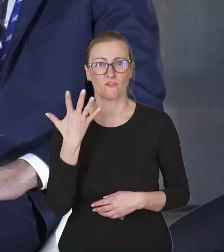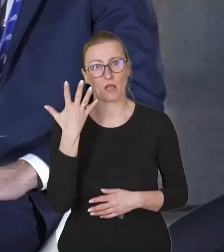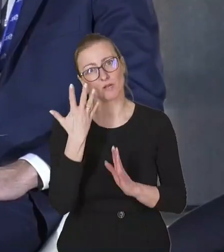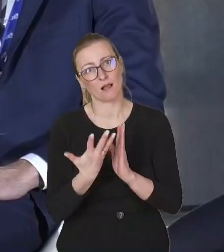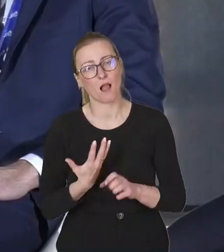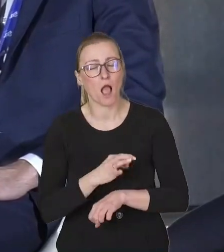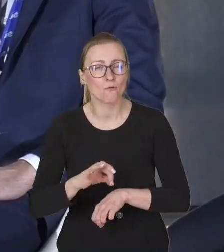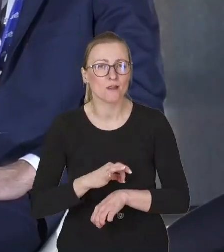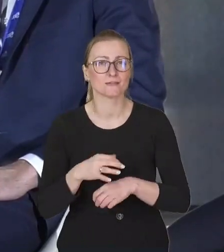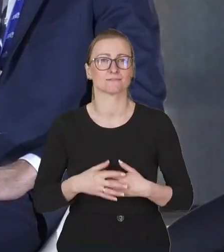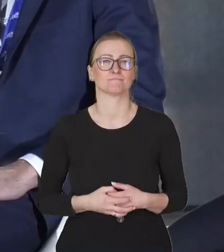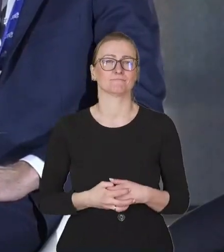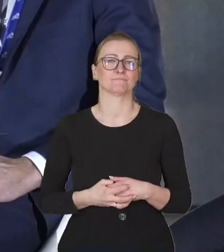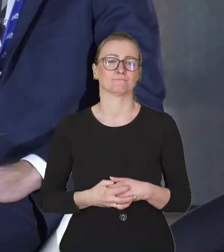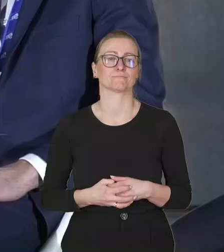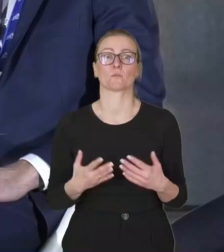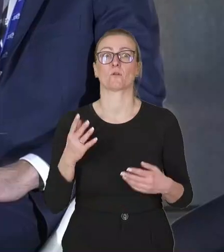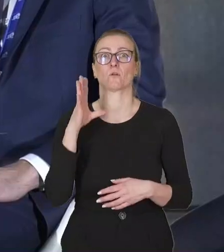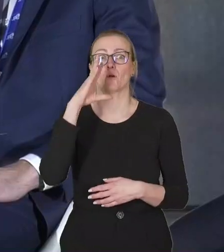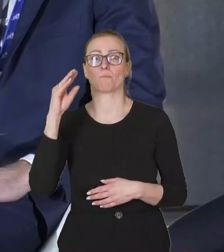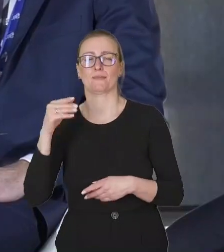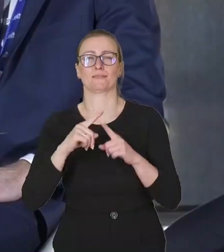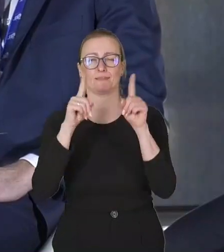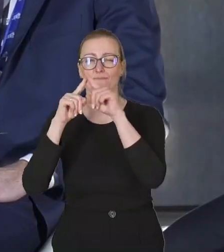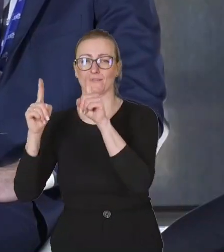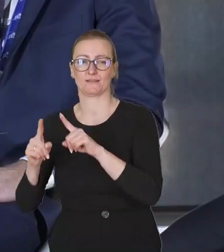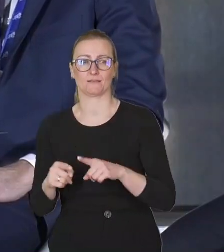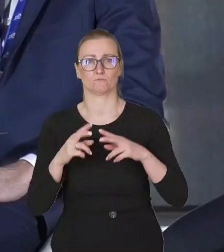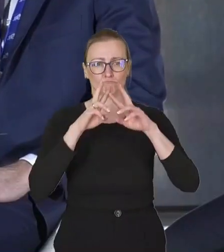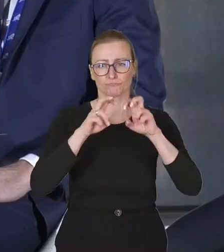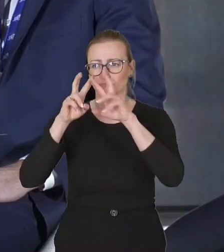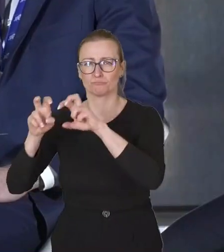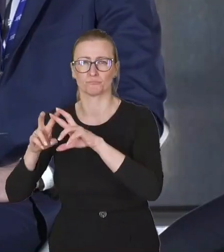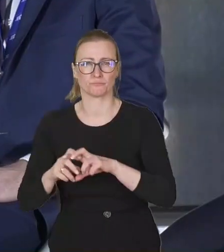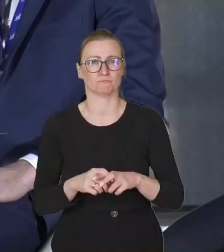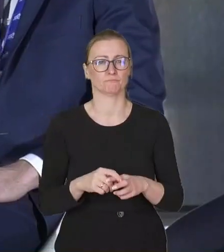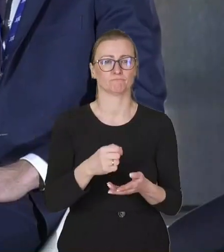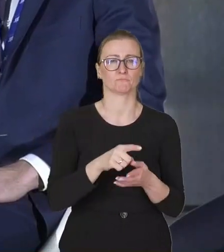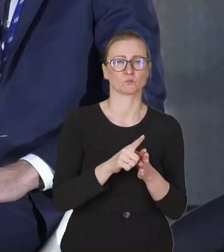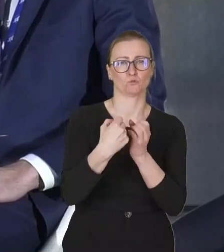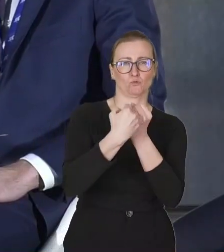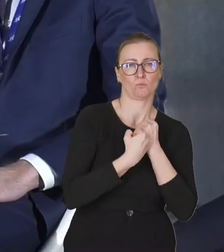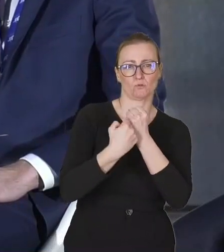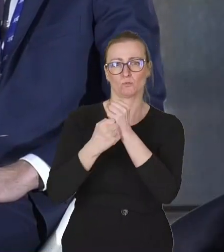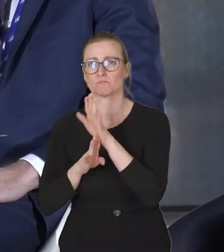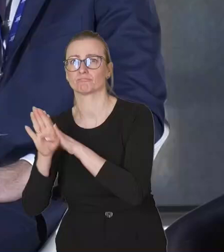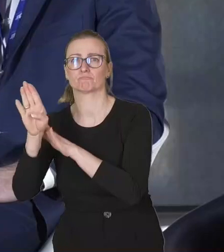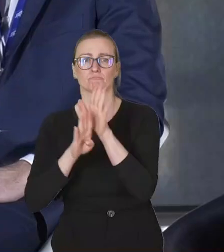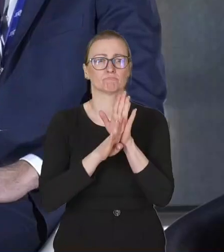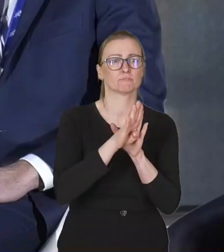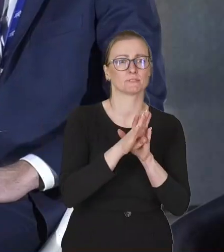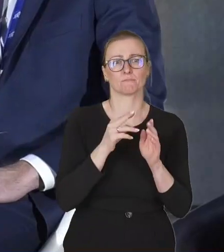it really helps. It helps with development of new technologies, new products, and new applications. So it's really